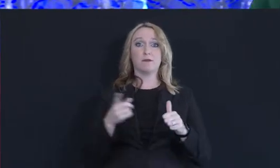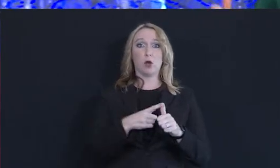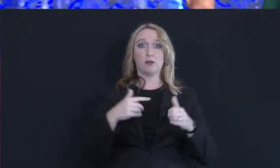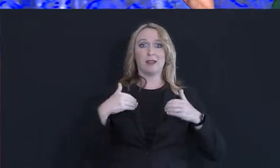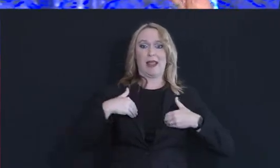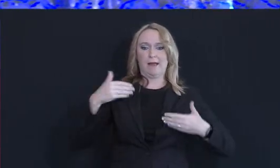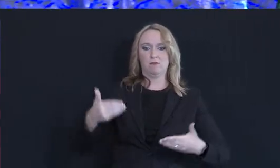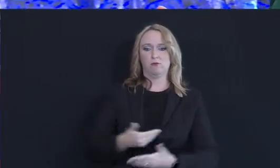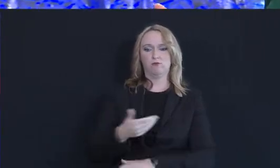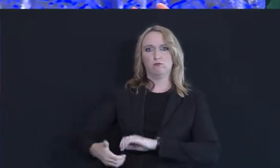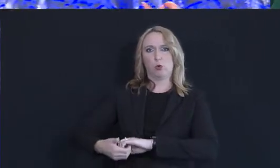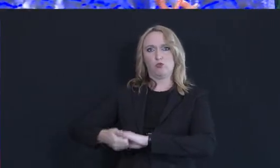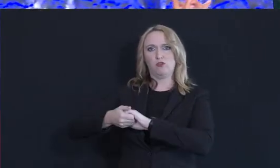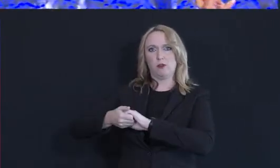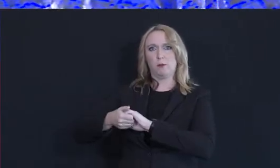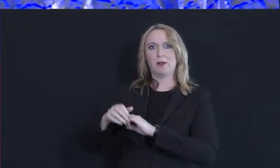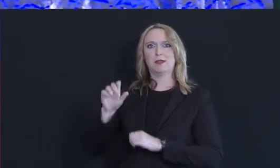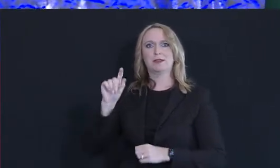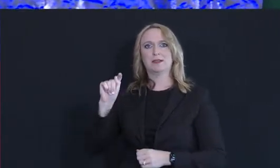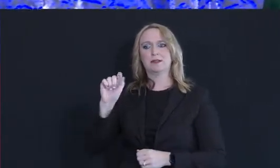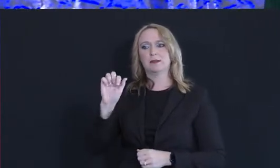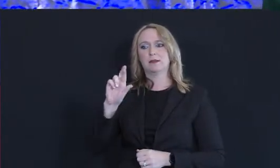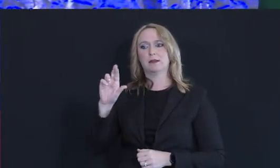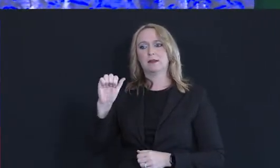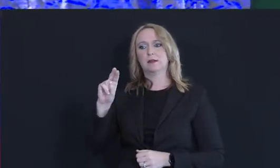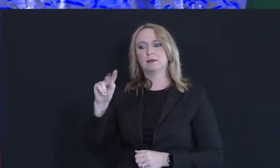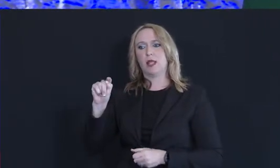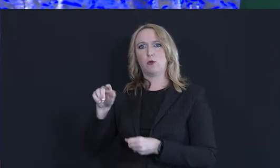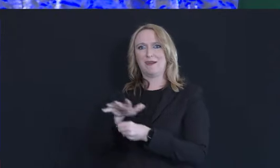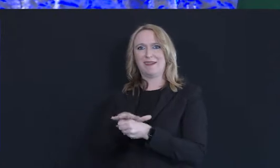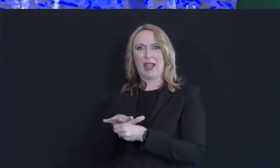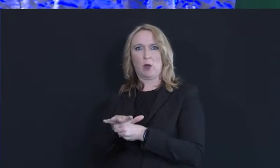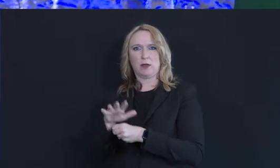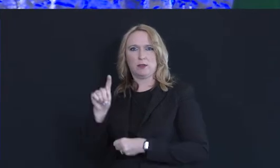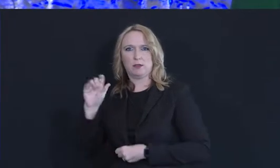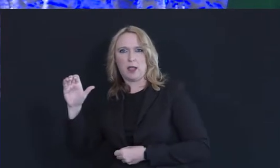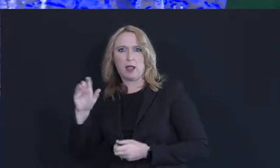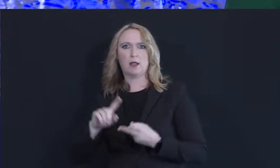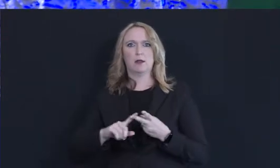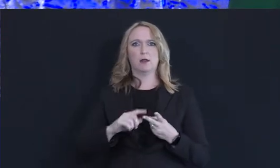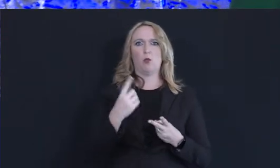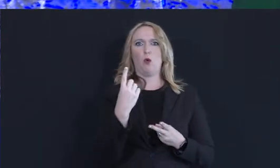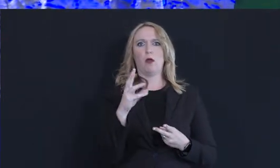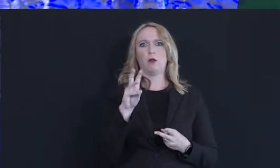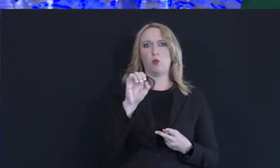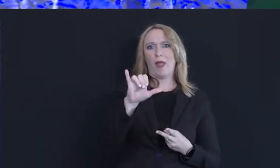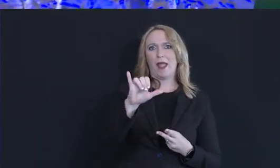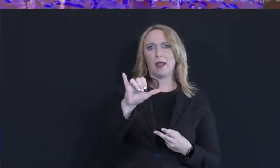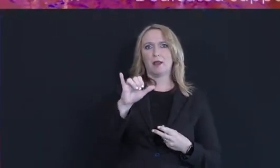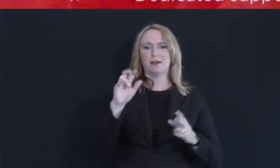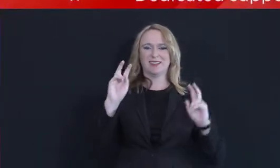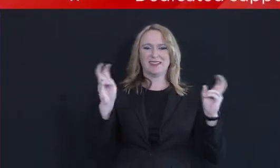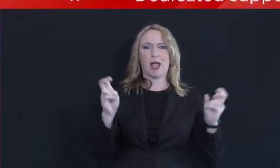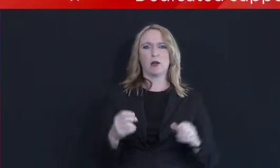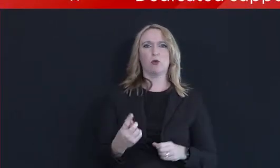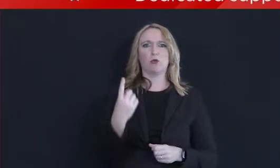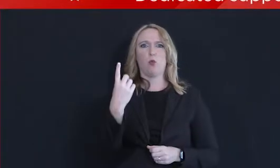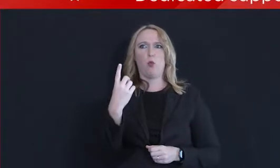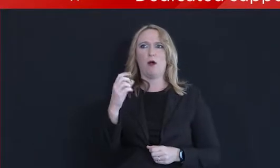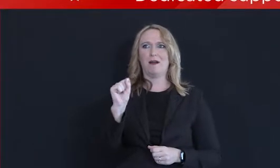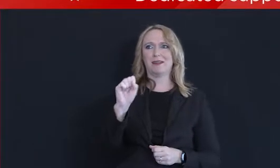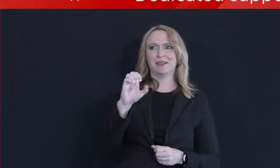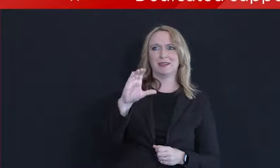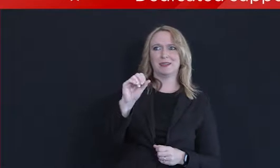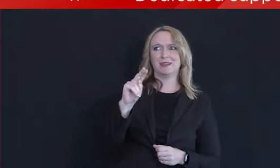partnership between Tarrant County United Way and the City of Fort Worth called the one second collaborative we're just getting started to focus on